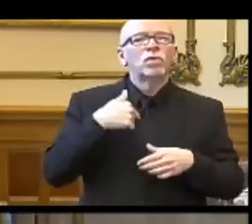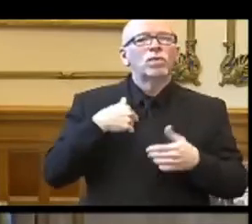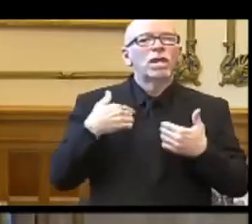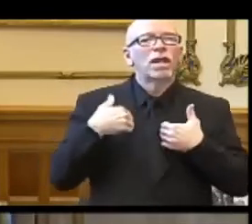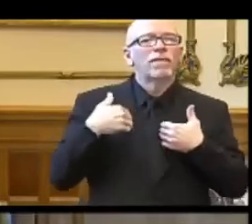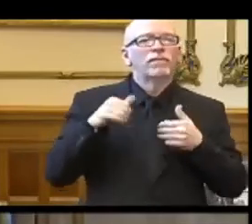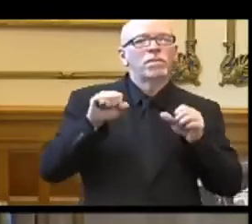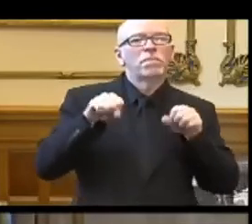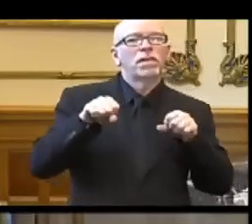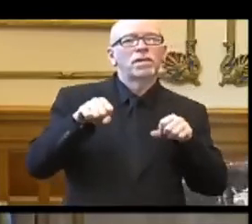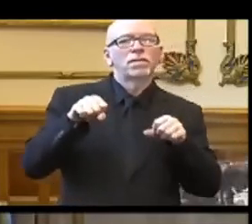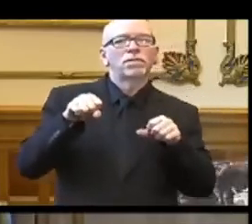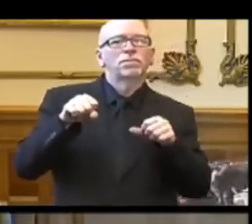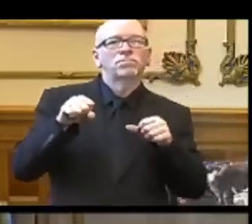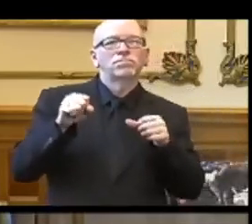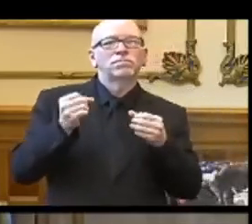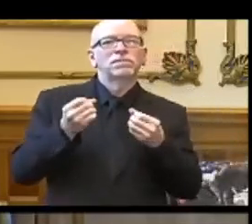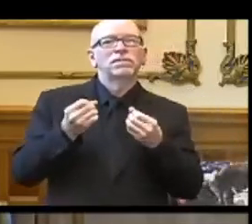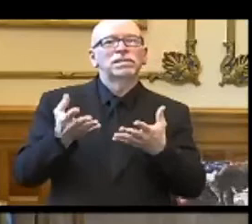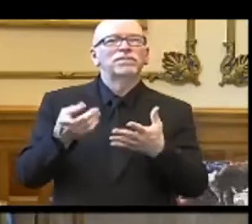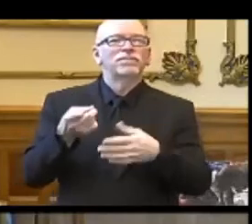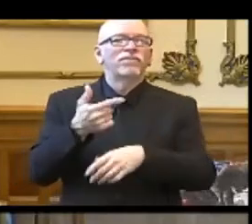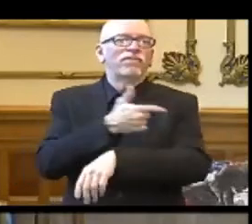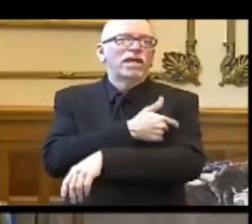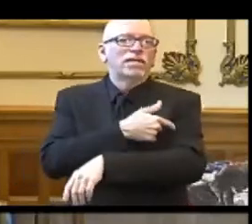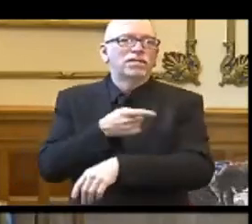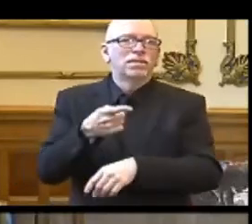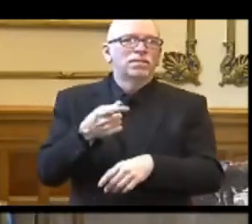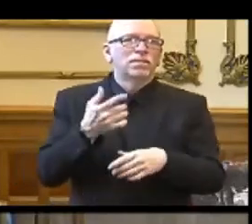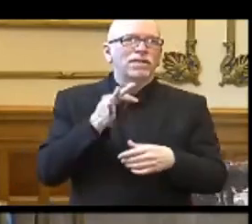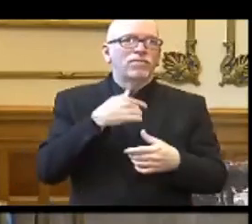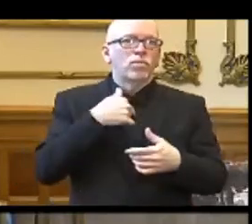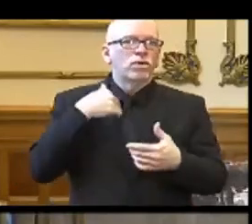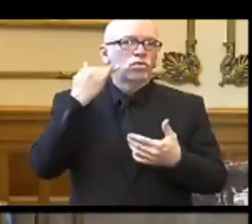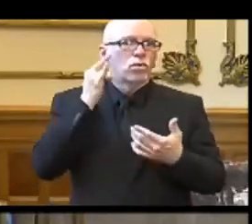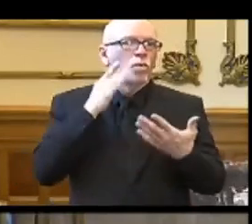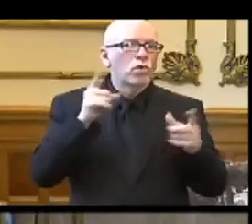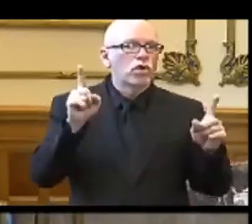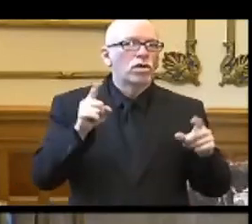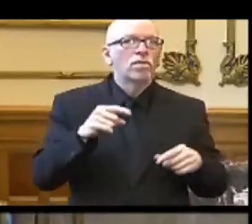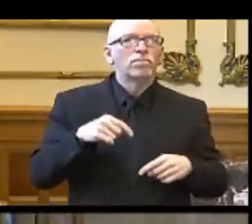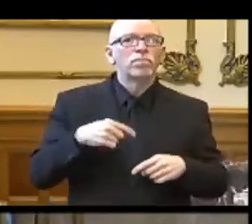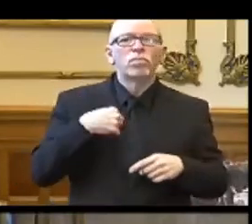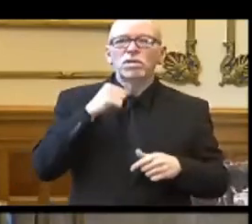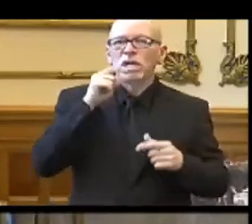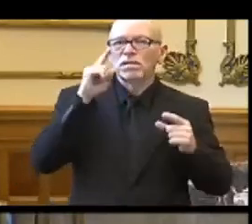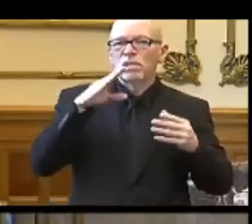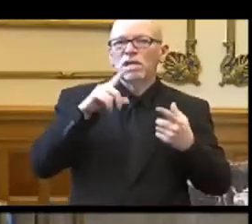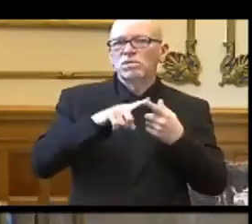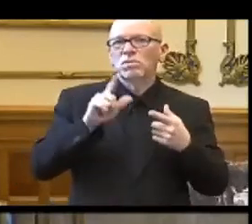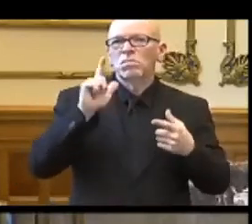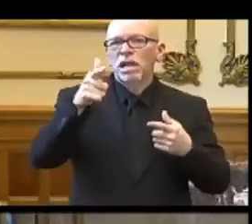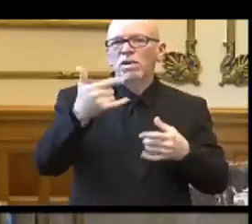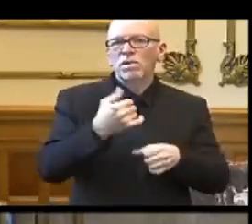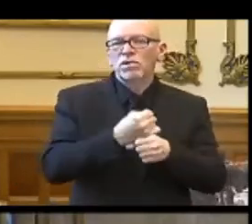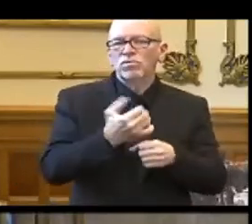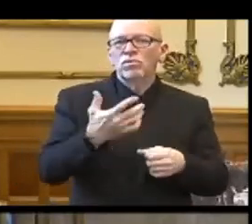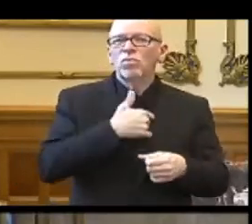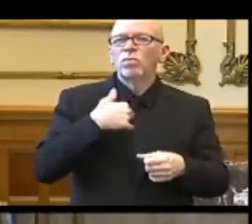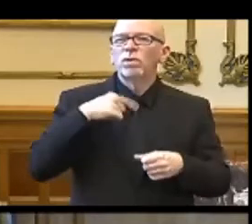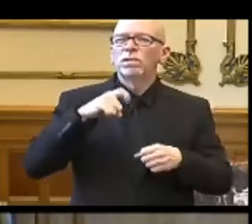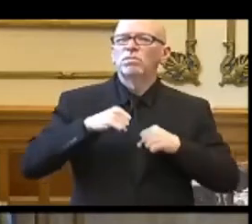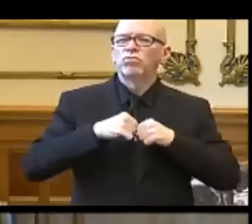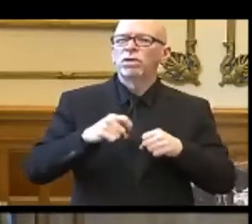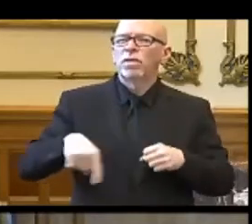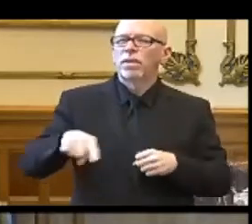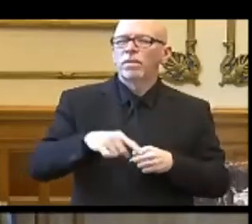ability to give them that vaccine, one that we know is going to work, and we're not expecting that till late in the year, we need to protect